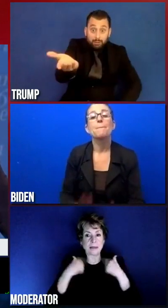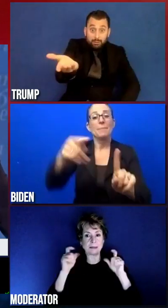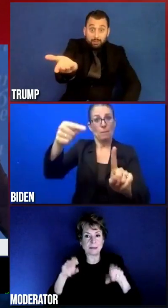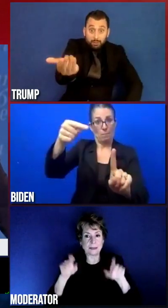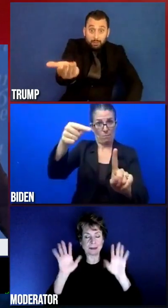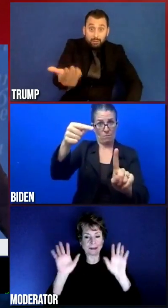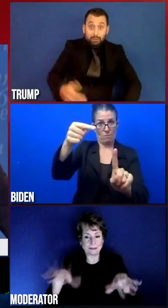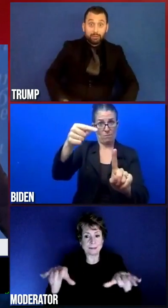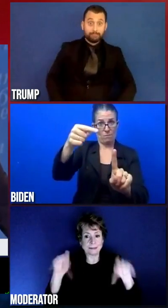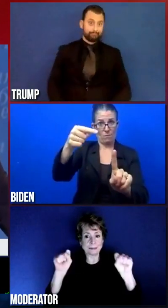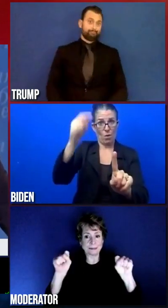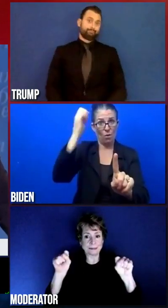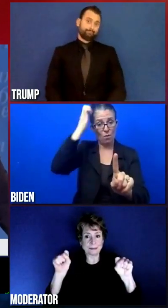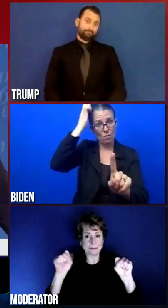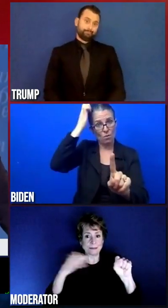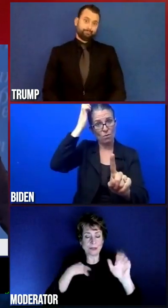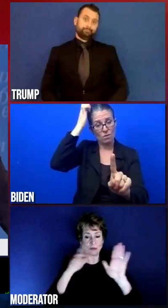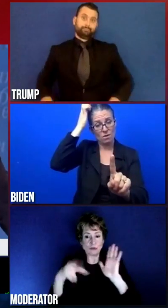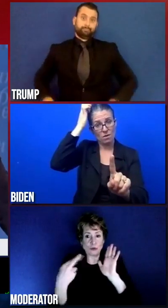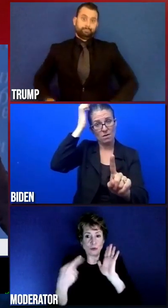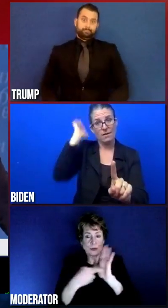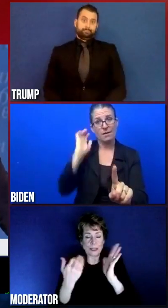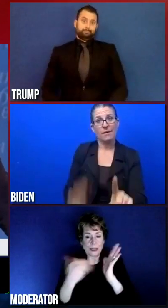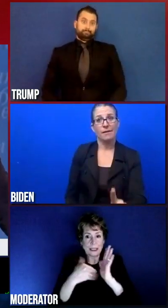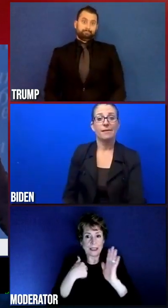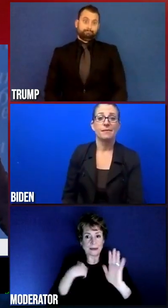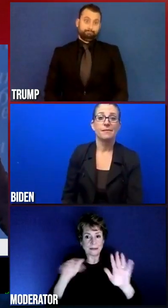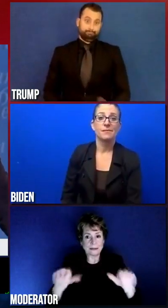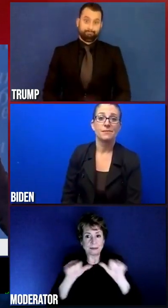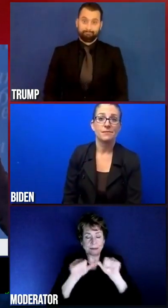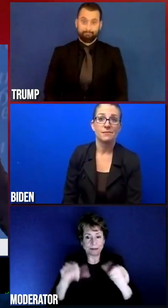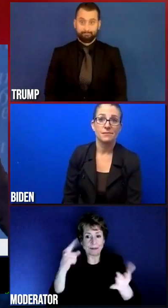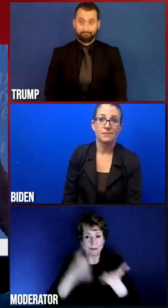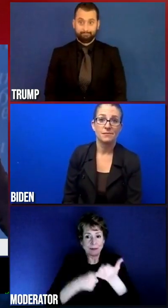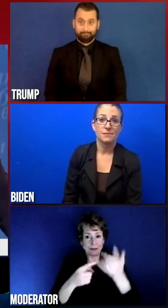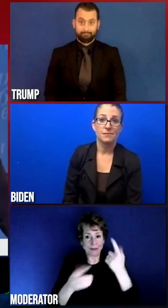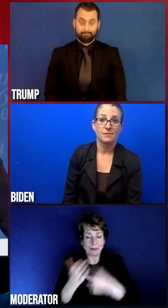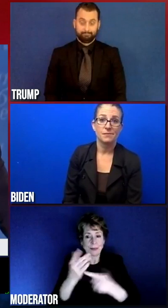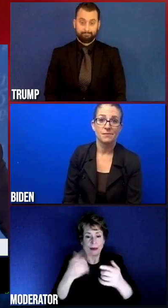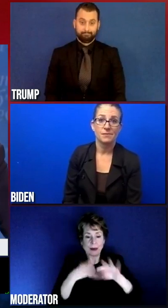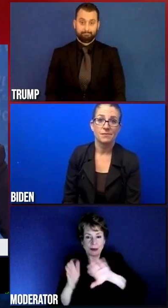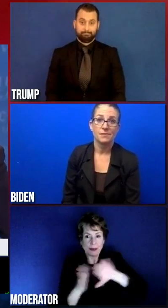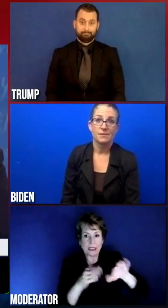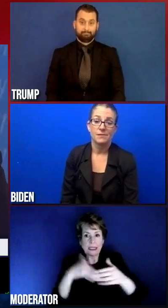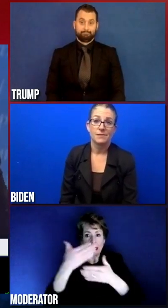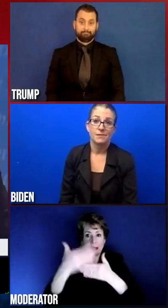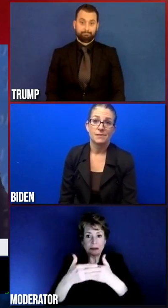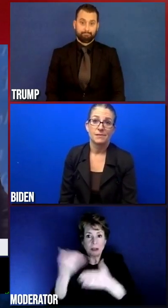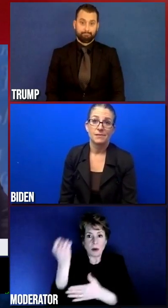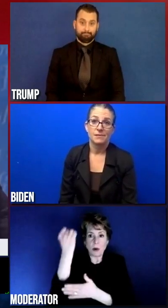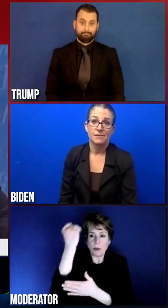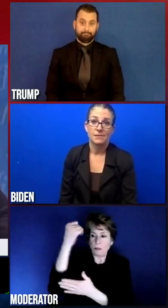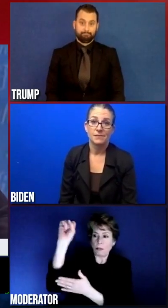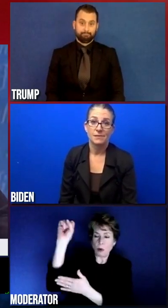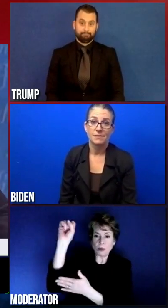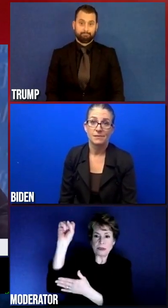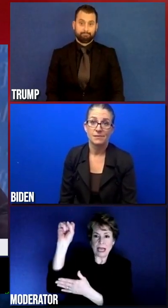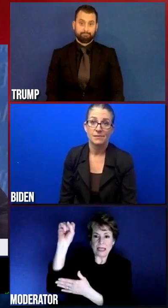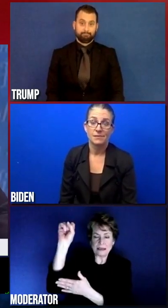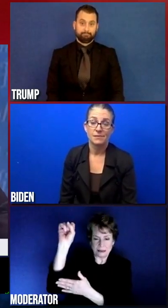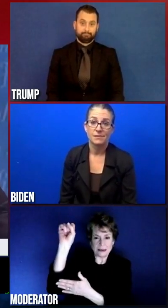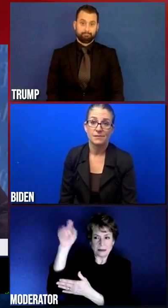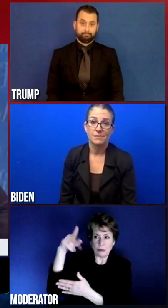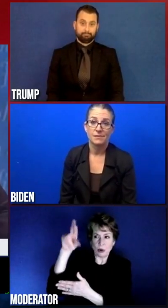any. and I want to get to another subject, which is the issue of protests in many cities that have turned violent. In Portland,